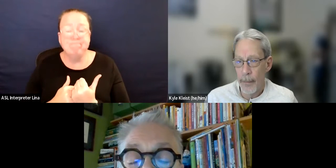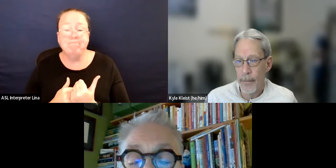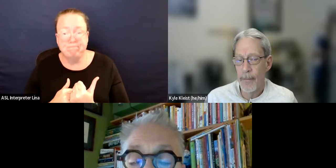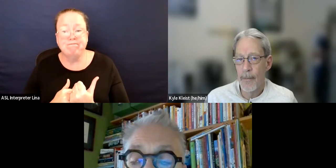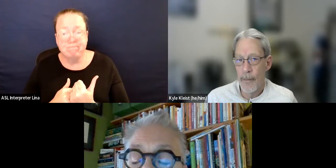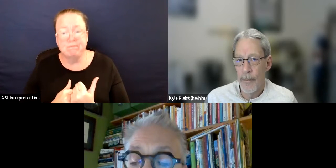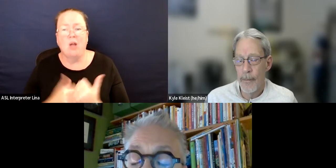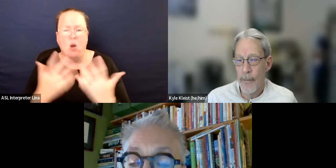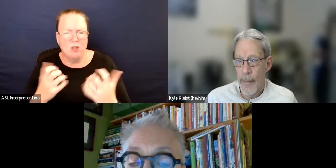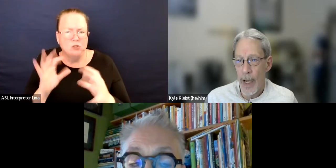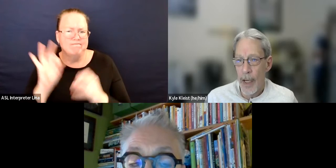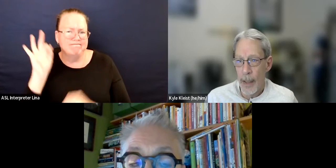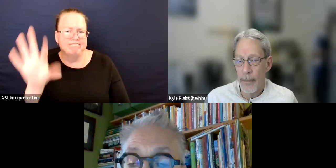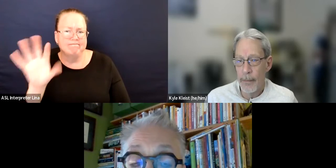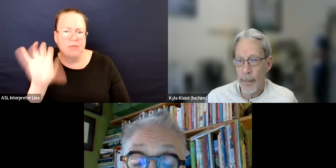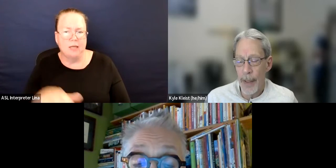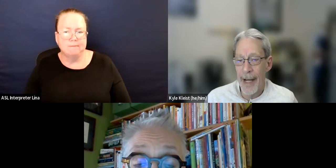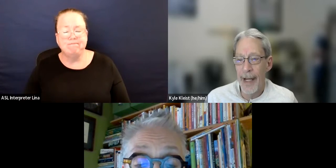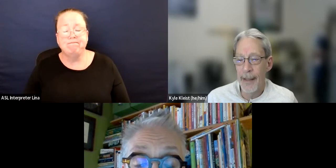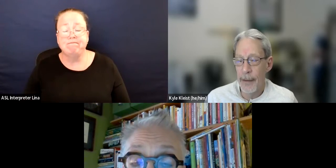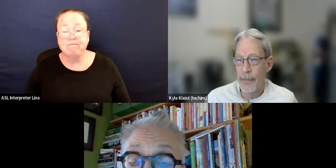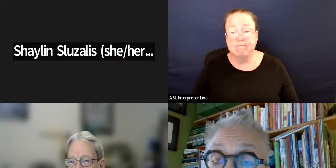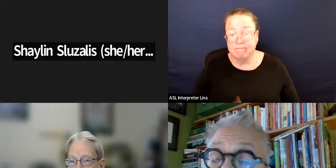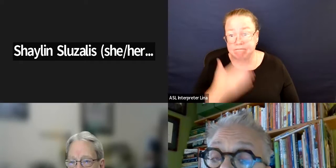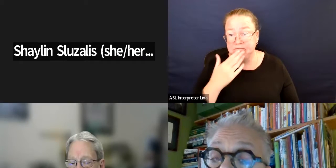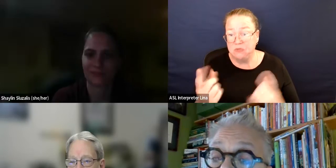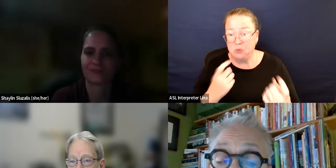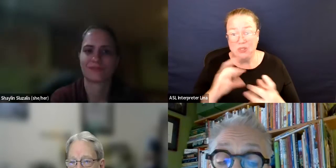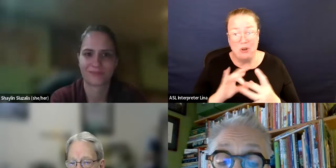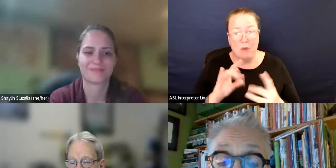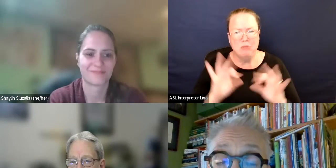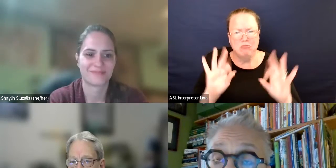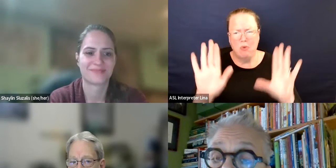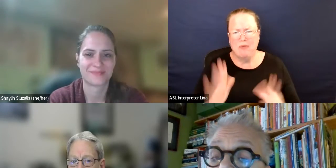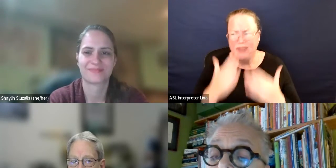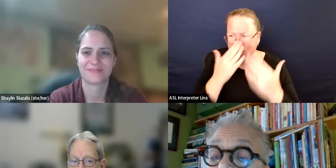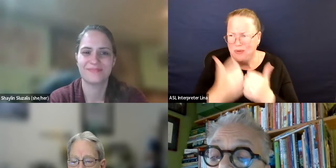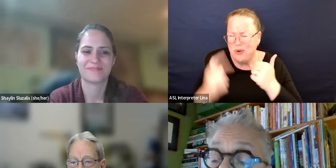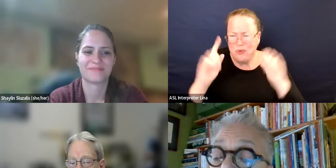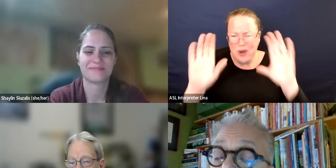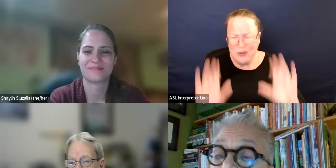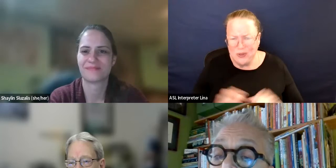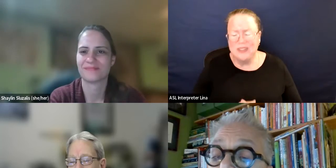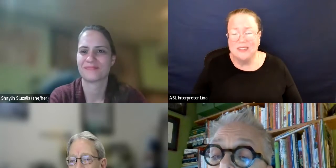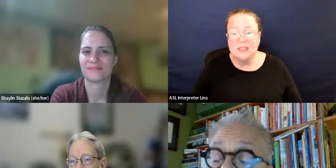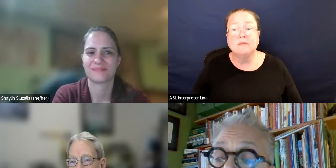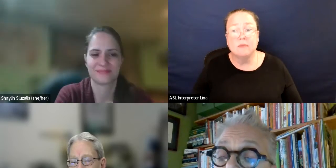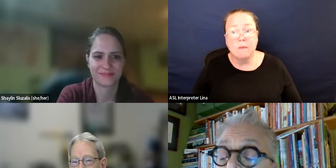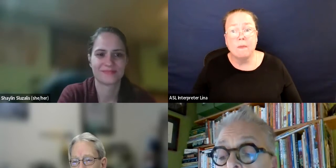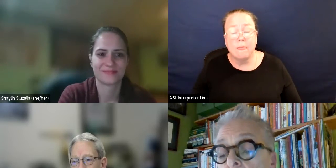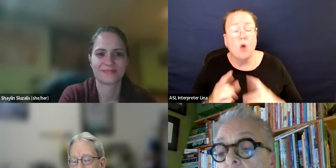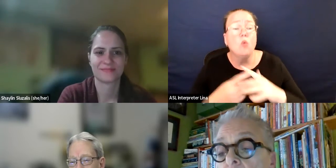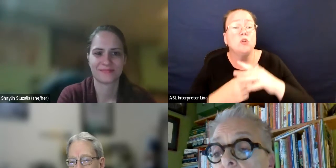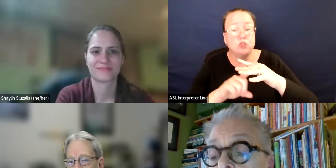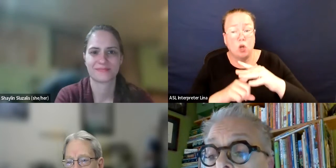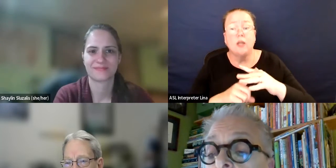want to highlight that. Great Yeah, questions and great comments. Thank you, everybody. Terrific. And we are starting up